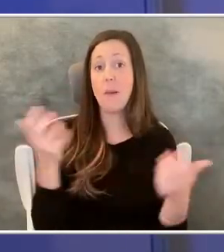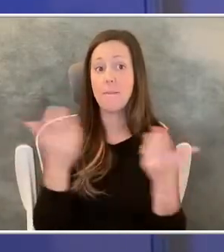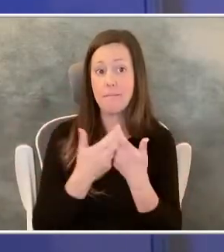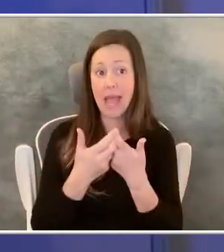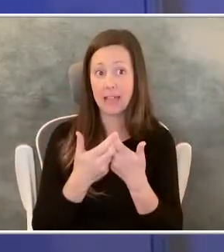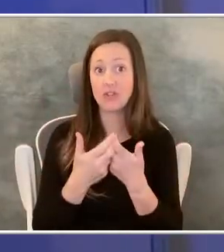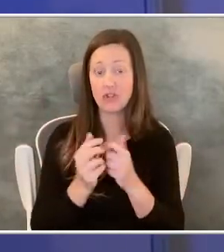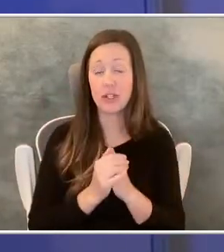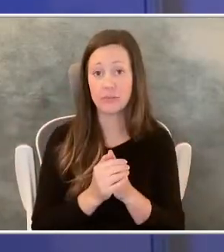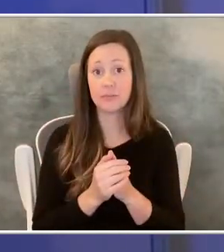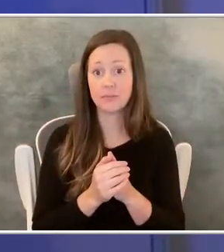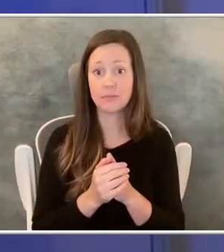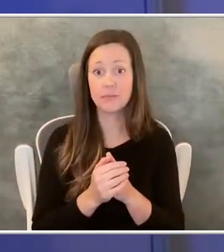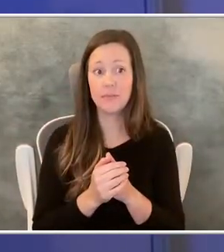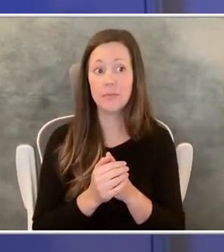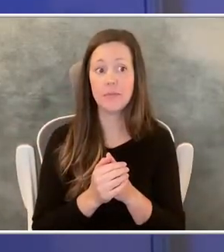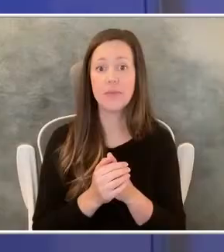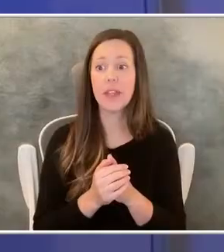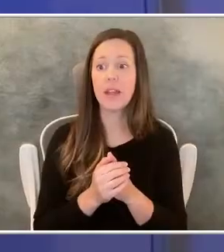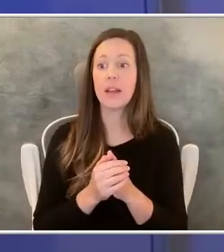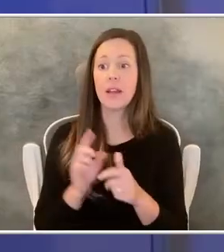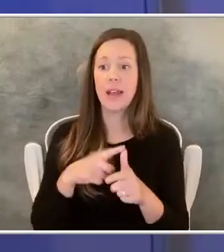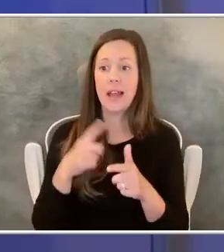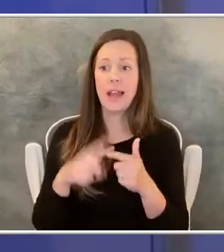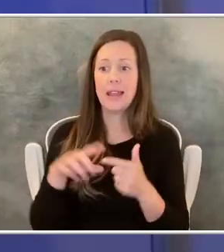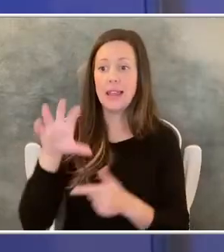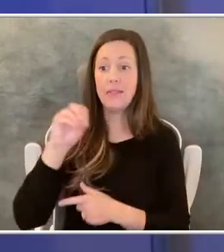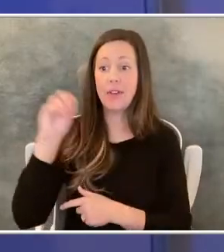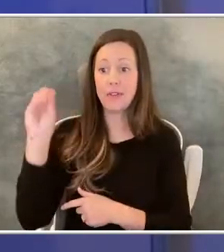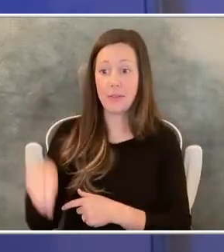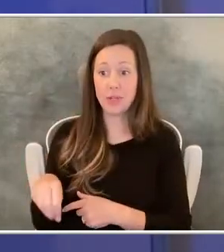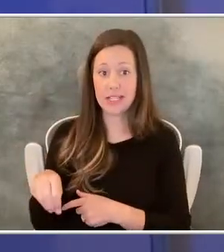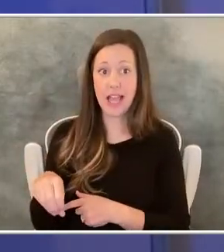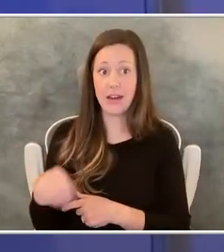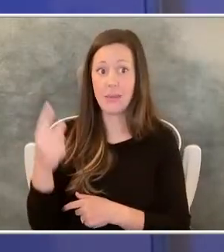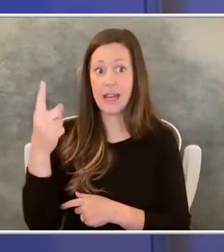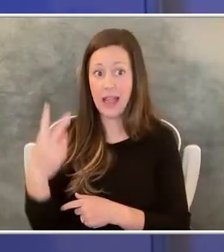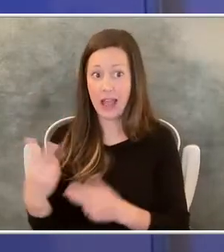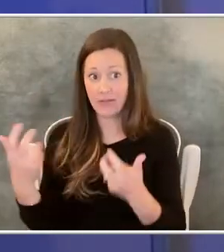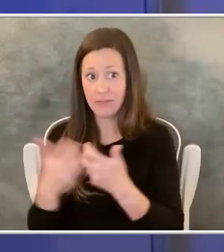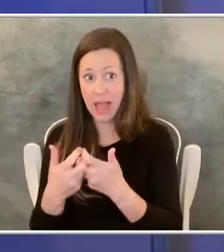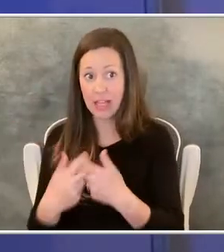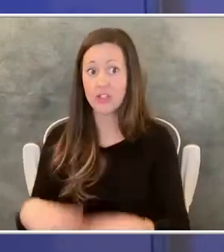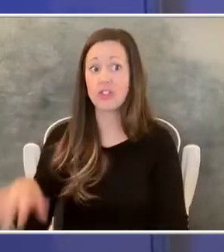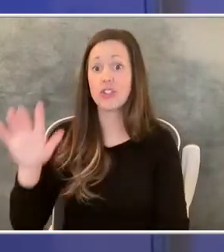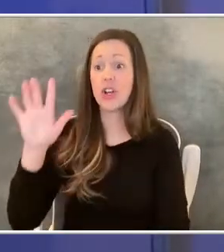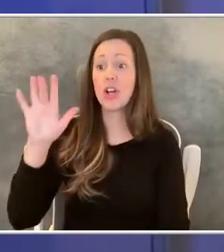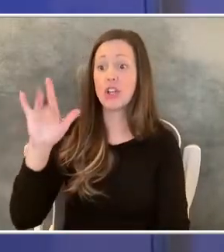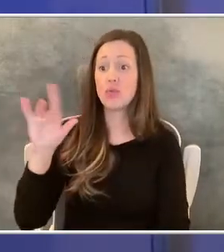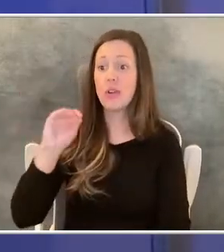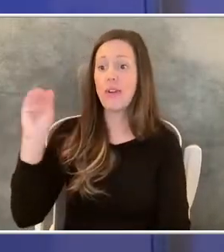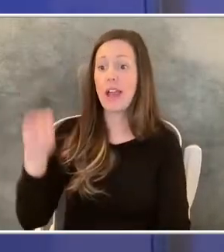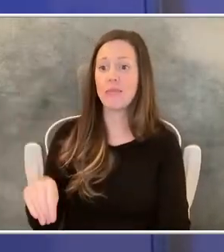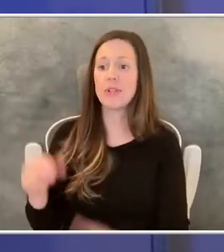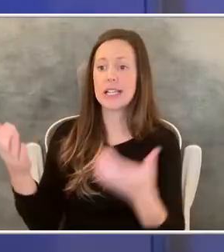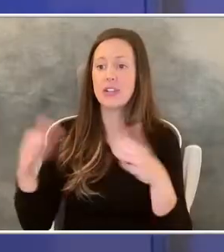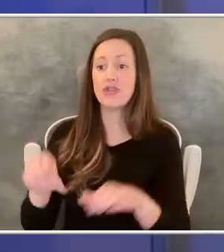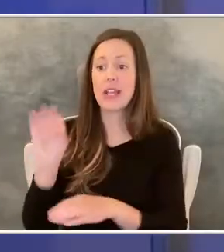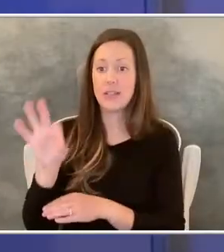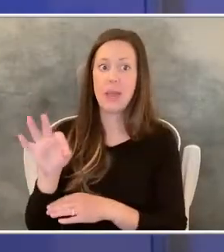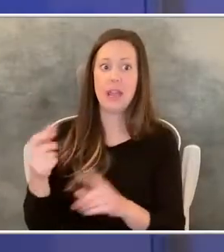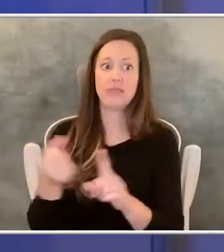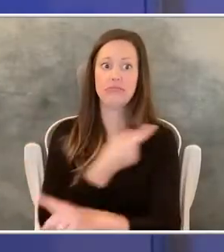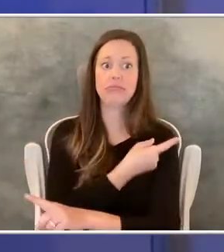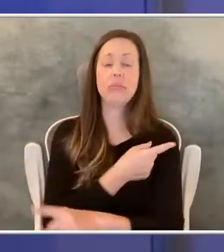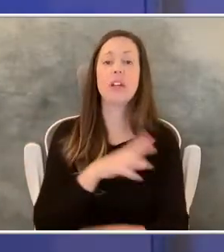sibling, and then a 50% chance of being a half match and 25% of being total mismatch. So Kari had a half match and